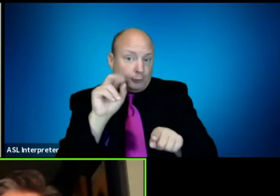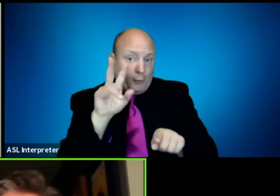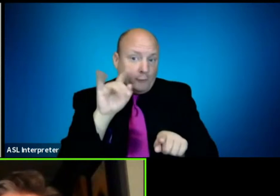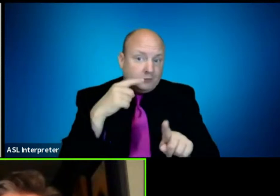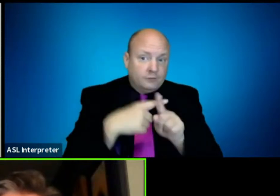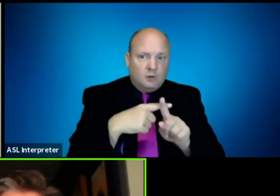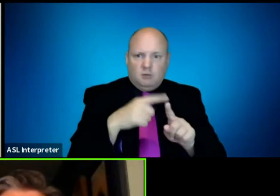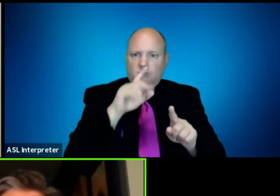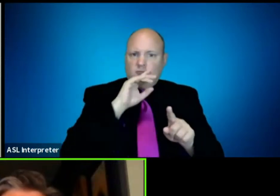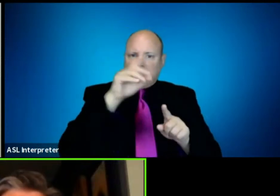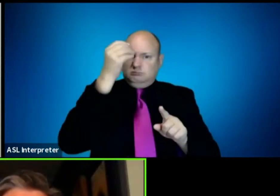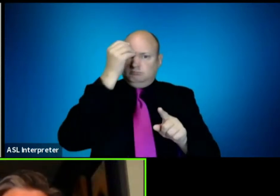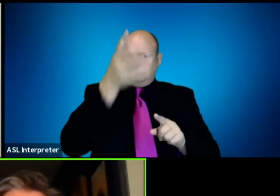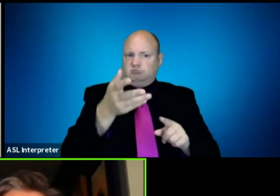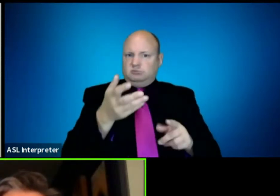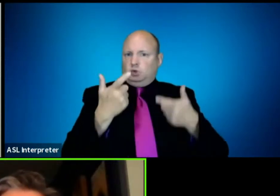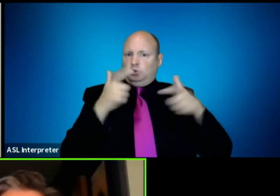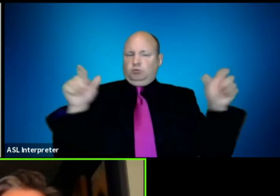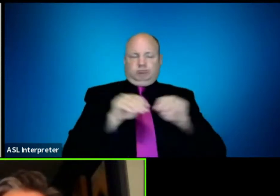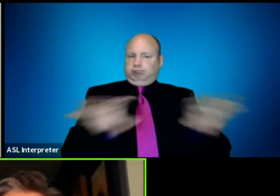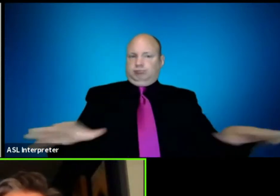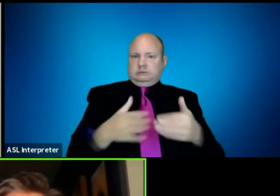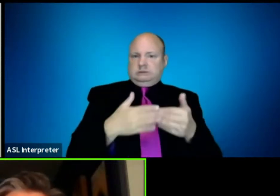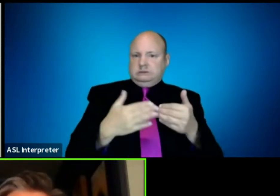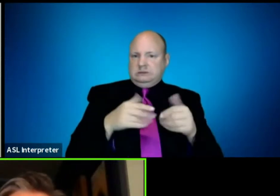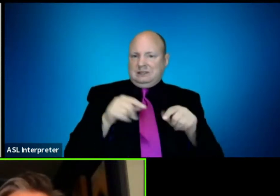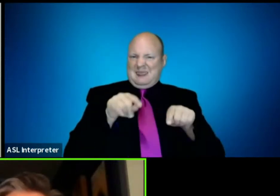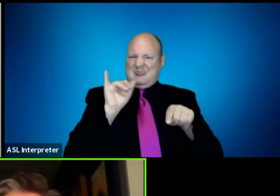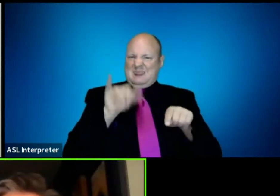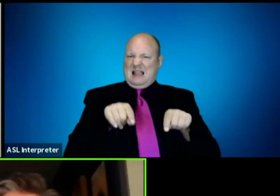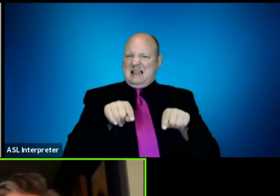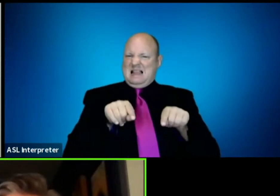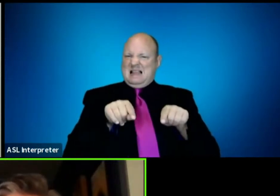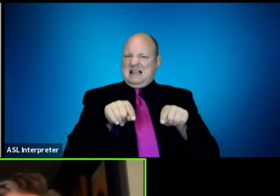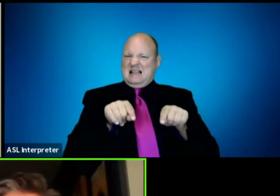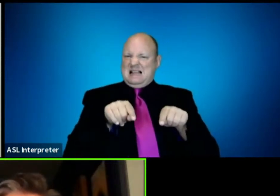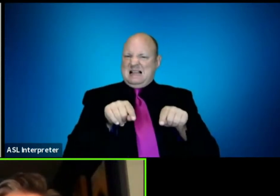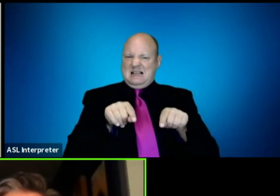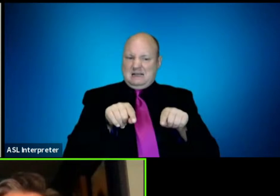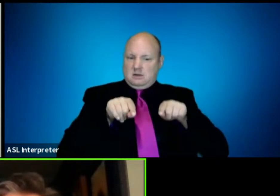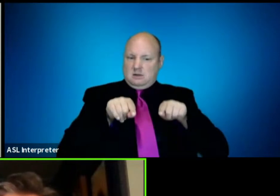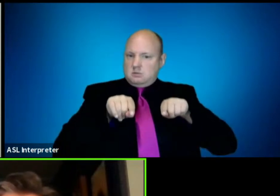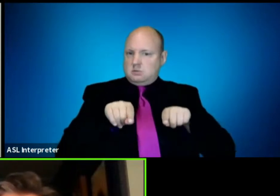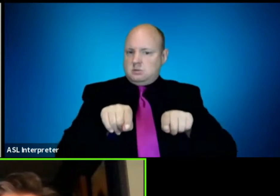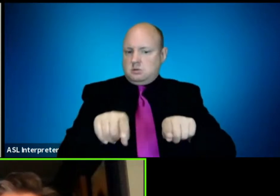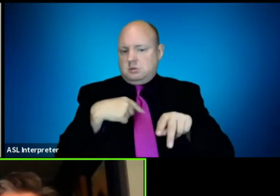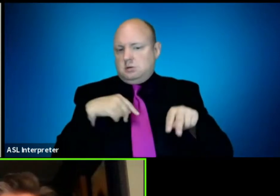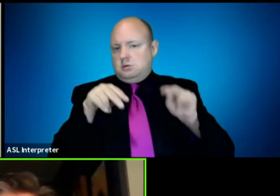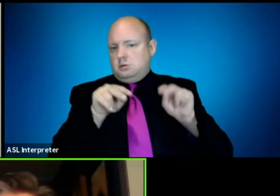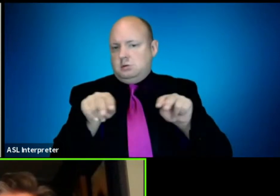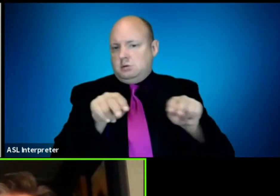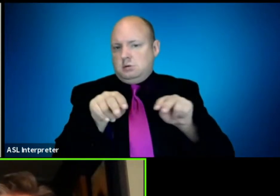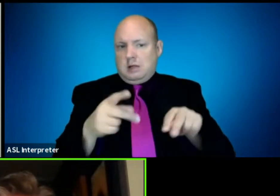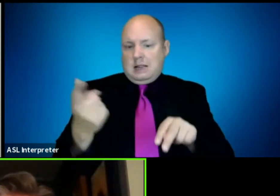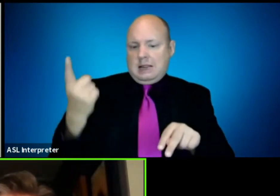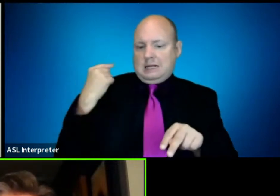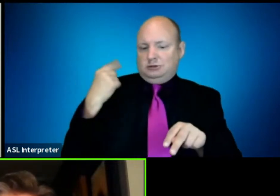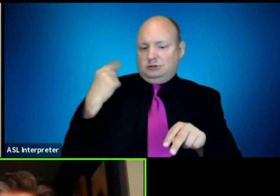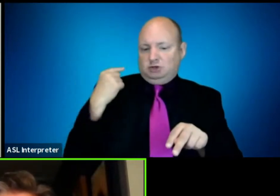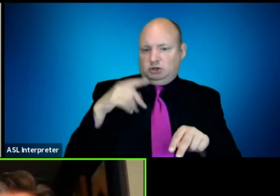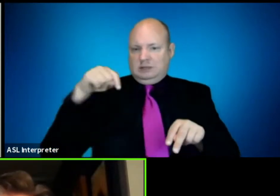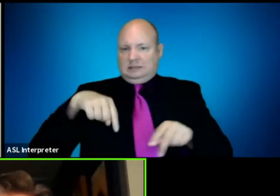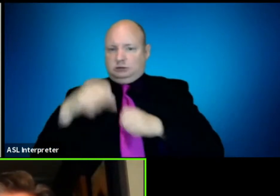associated with school settings. And this mirrors what we saw last year. So we're tracking those numbers. The numbers are reported in our weekly